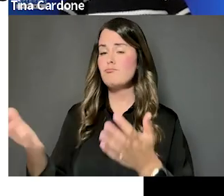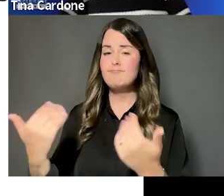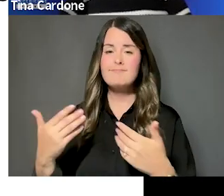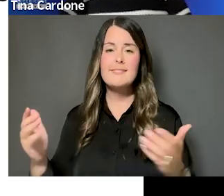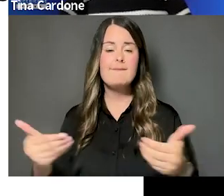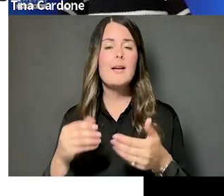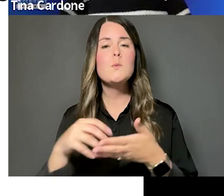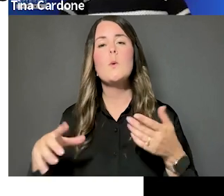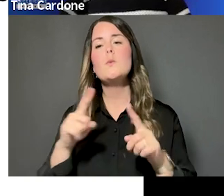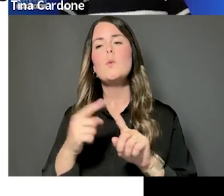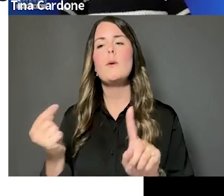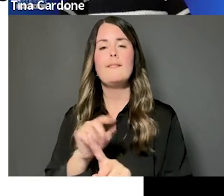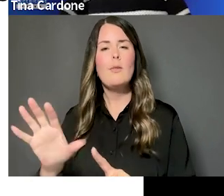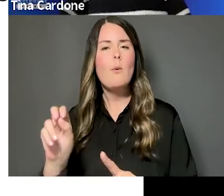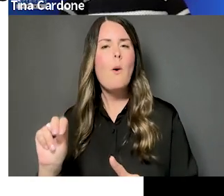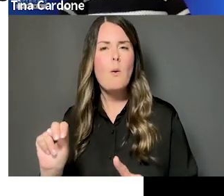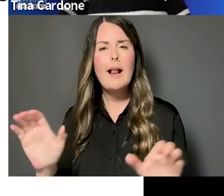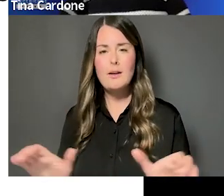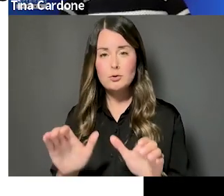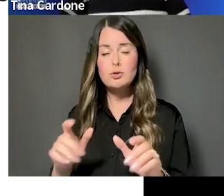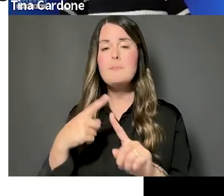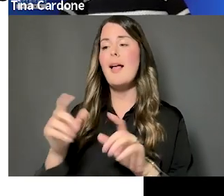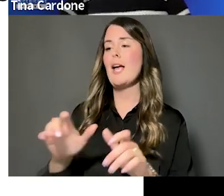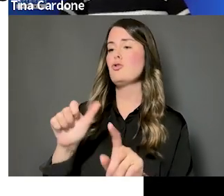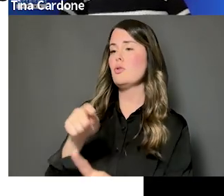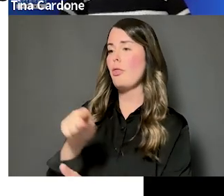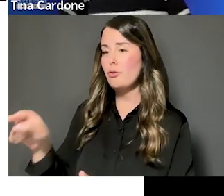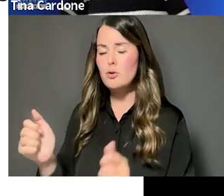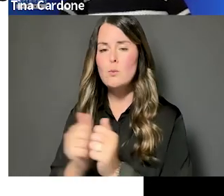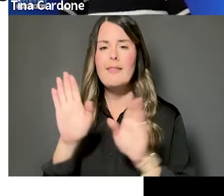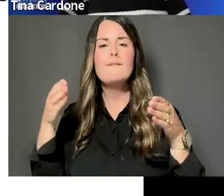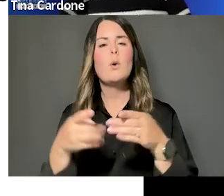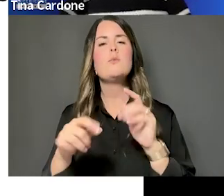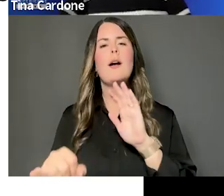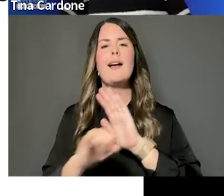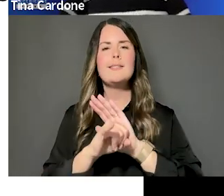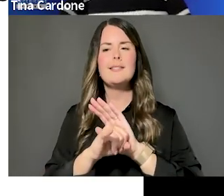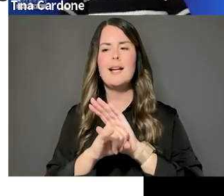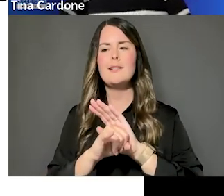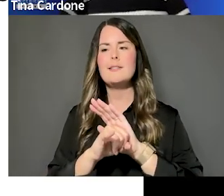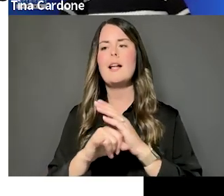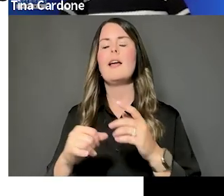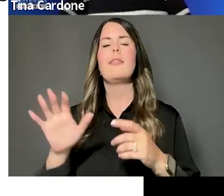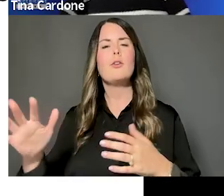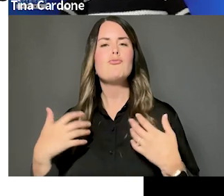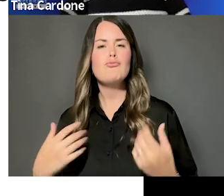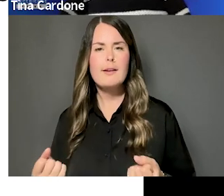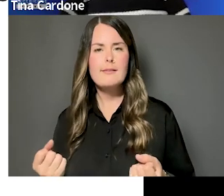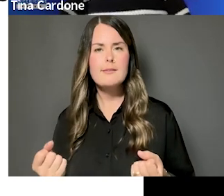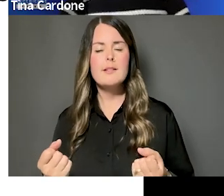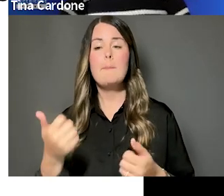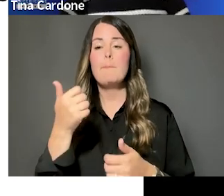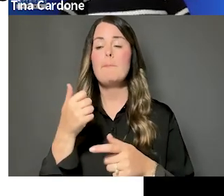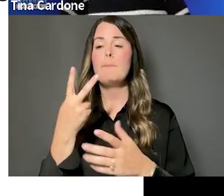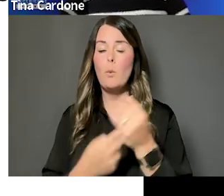They also invite students to reflect on their own actions and the actions of others, with a focus on identifying and leveraging